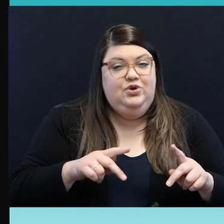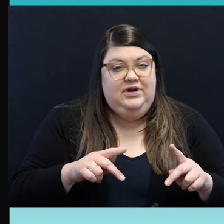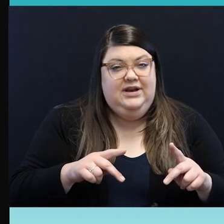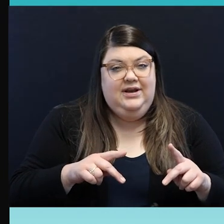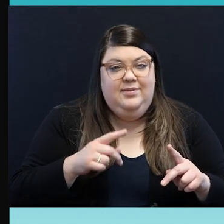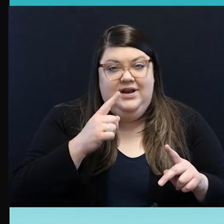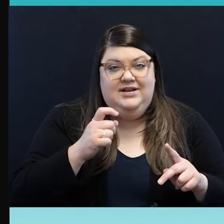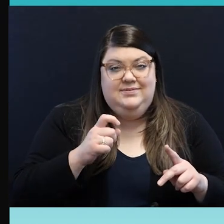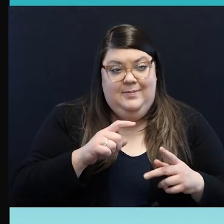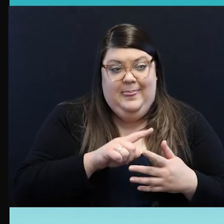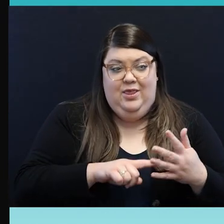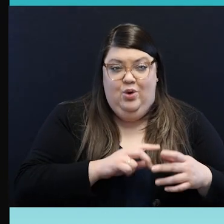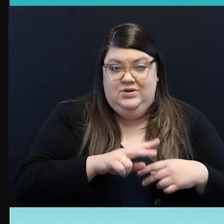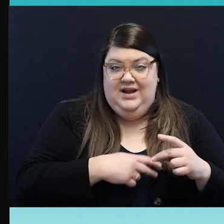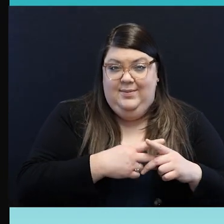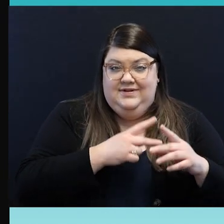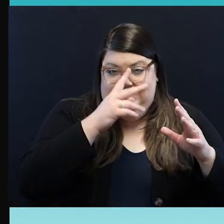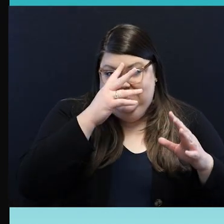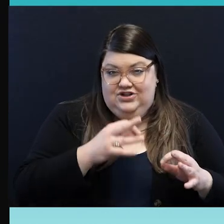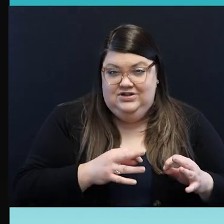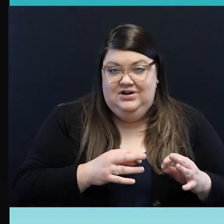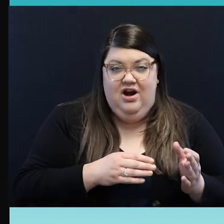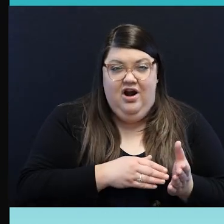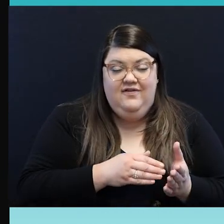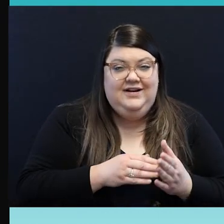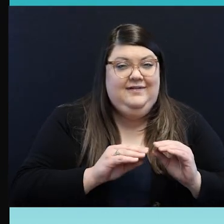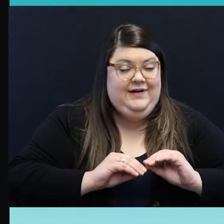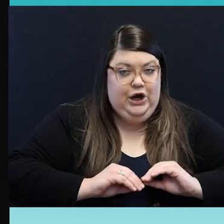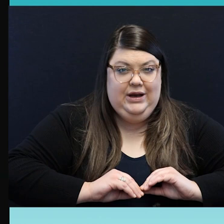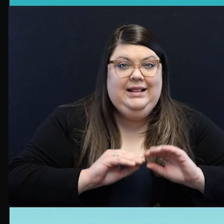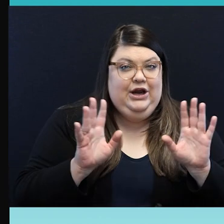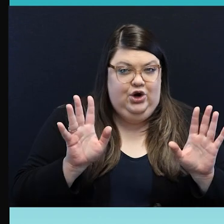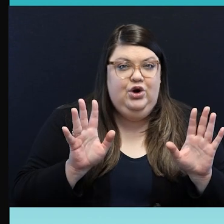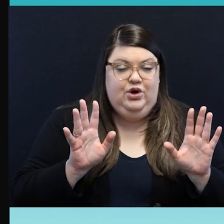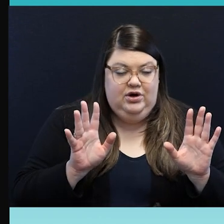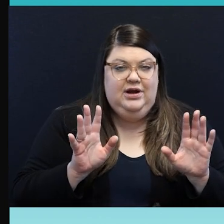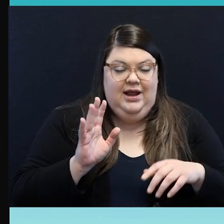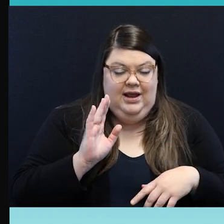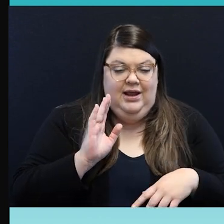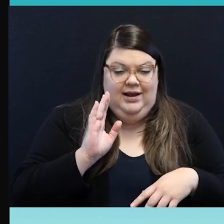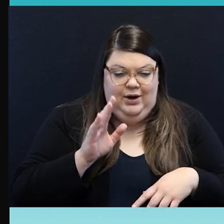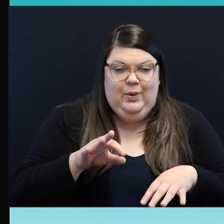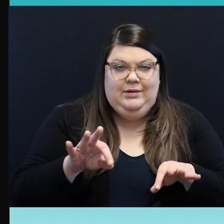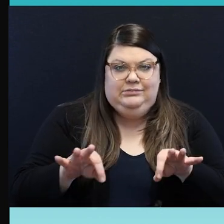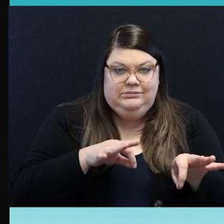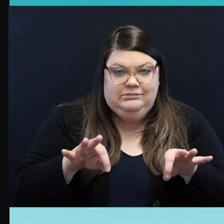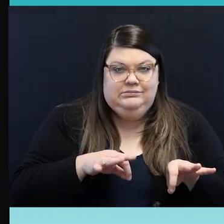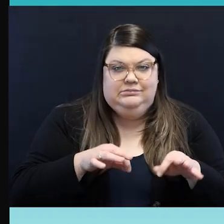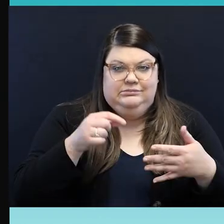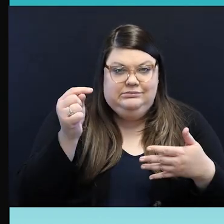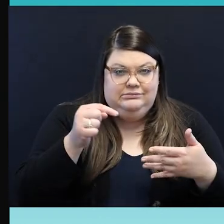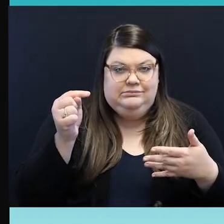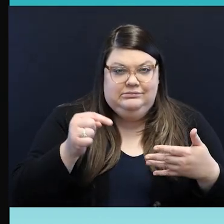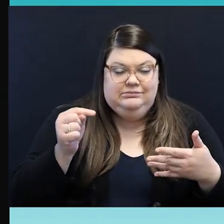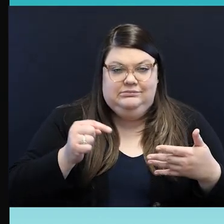types of decisions often are very clear and will kind of delineate what will